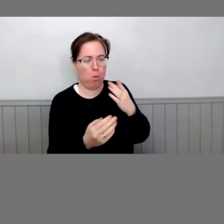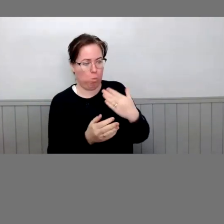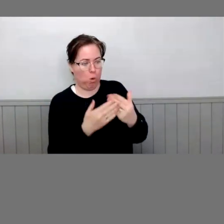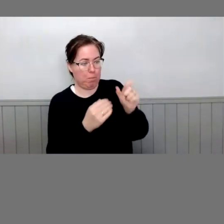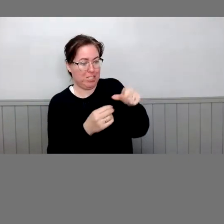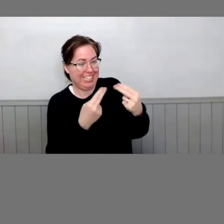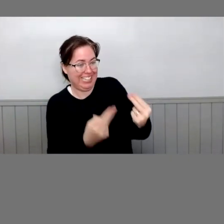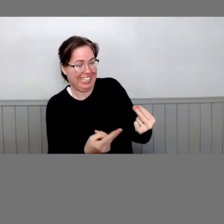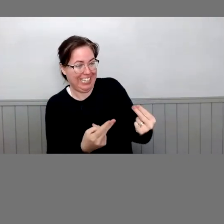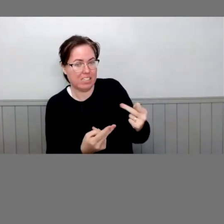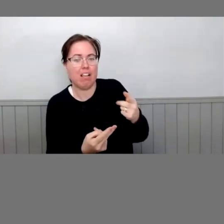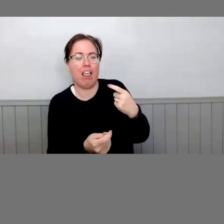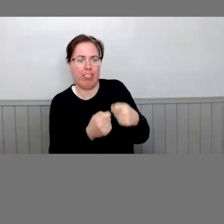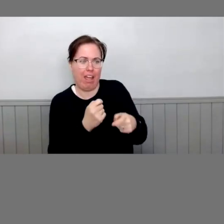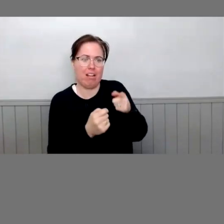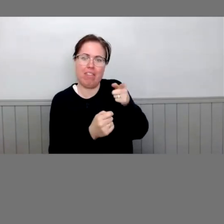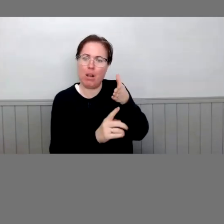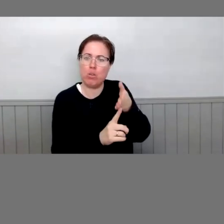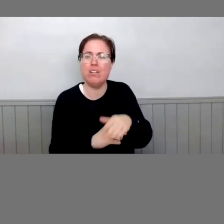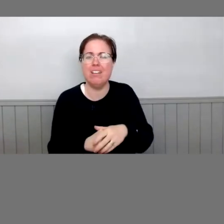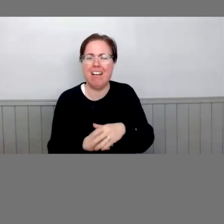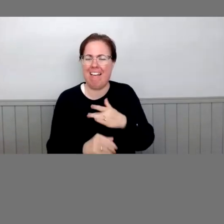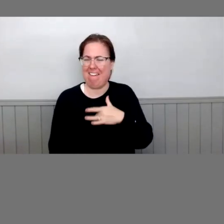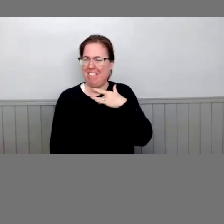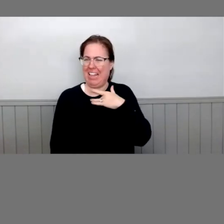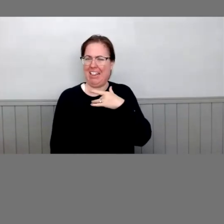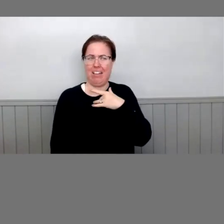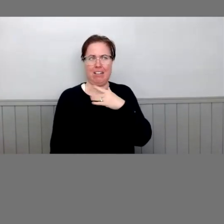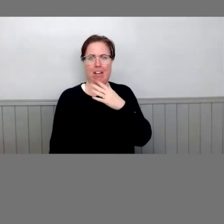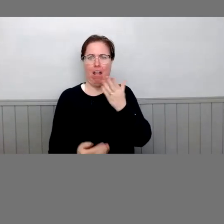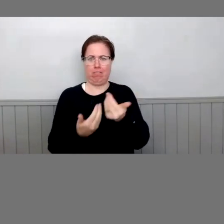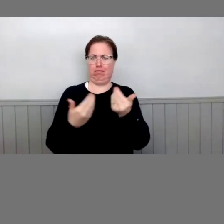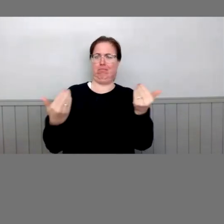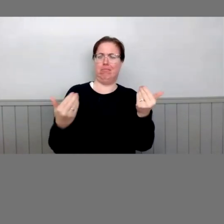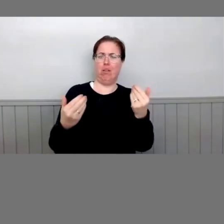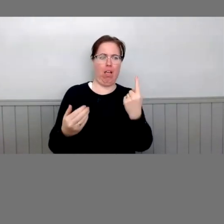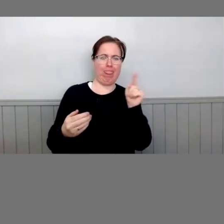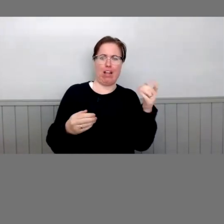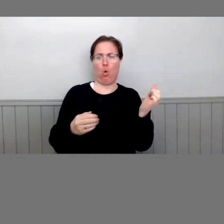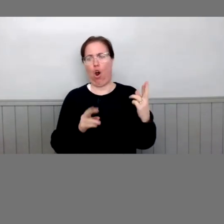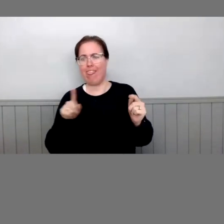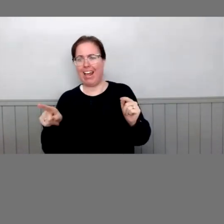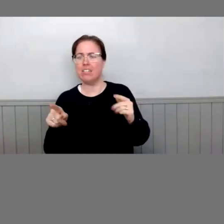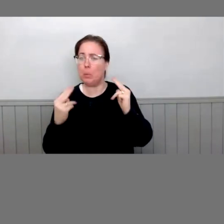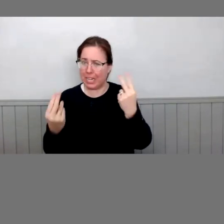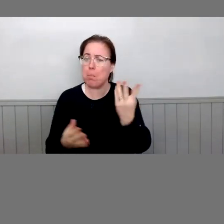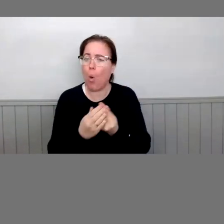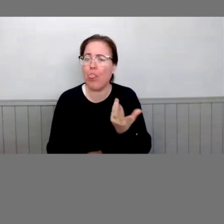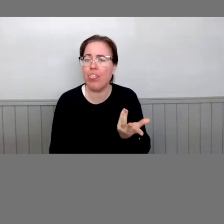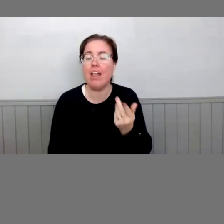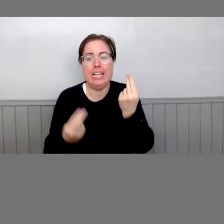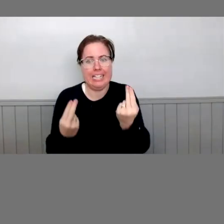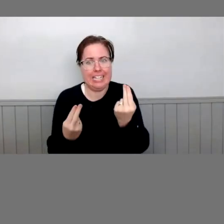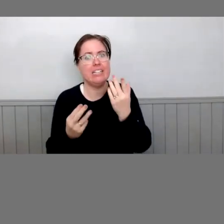Well, I don't think it necessarily has to be one or the other. I think we probably need both. I think we certainly need to improve the